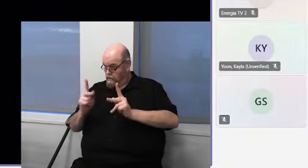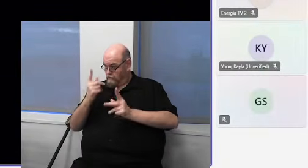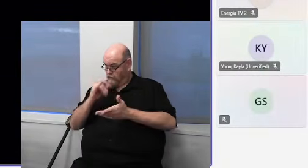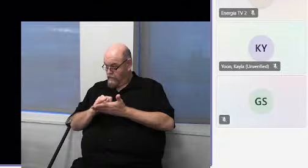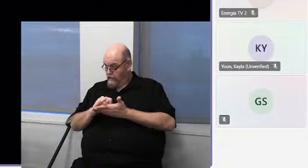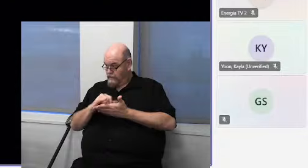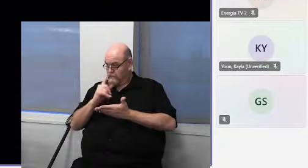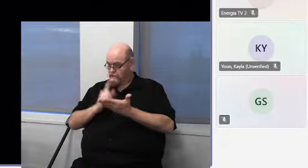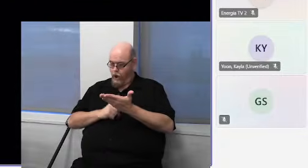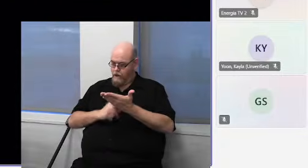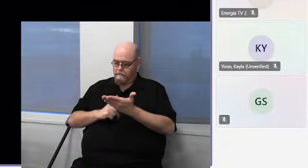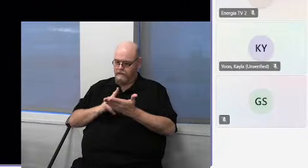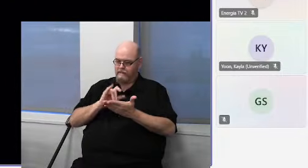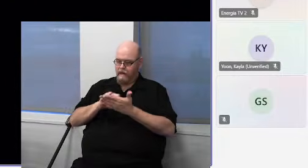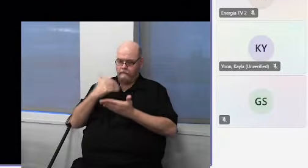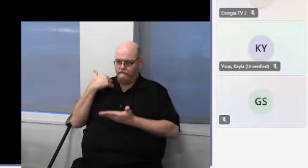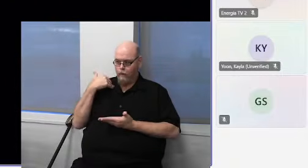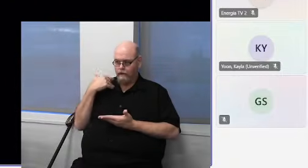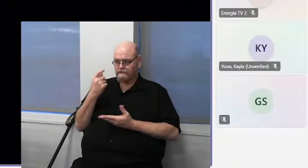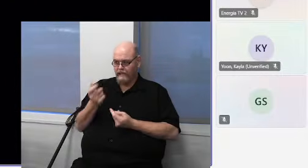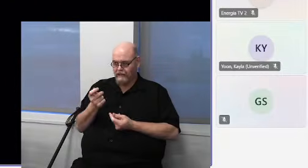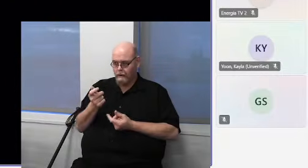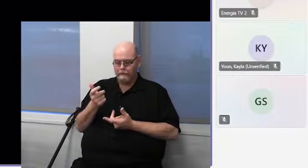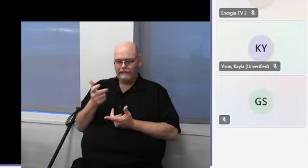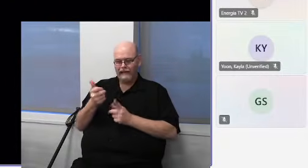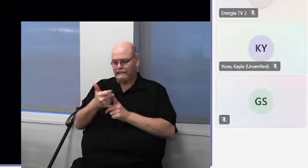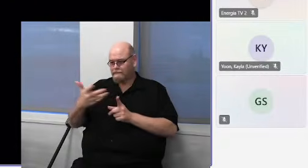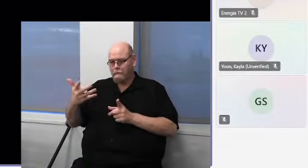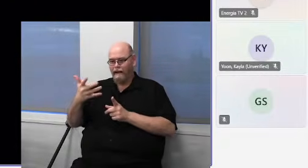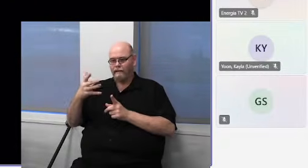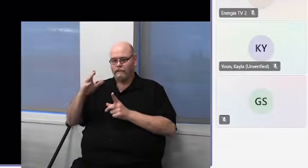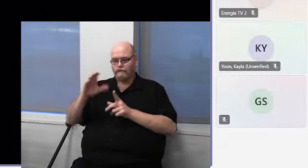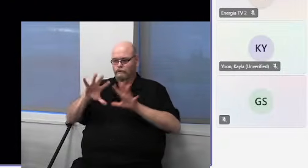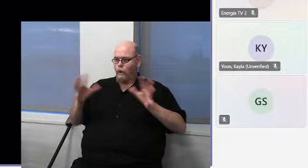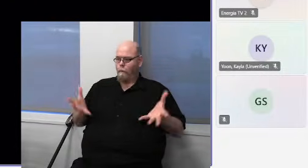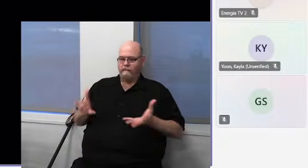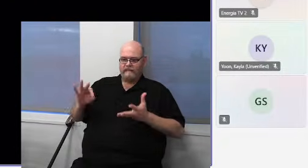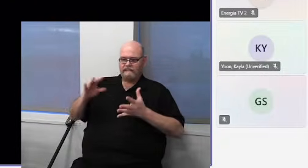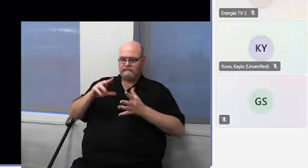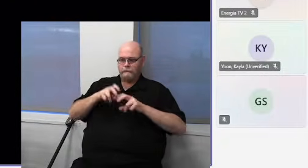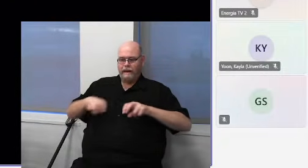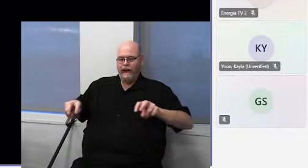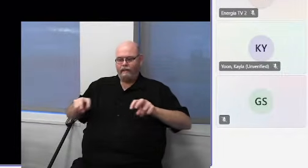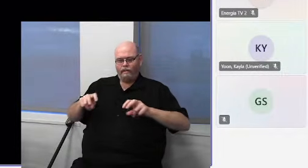of what I was arguing earlier. It's a bit of, expanding the scope